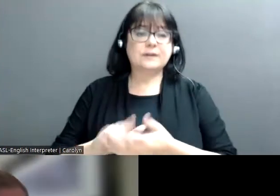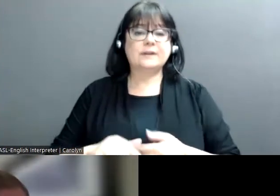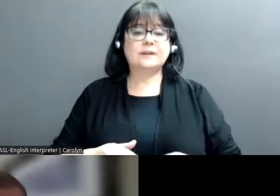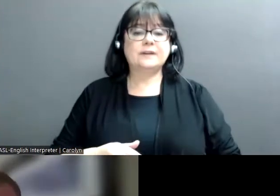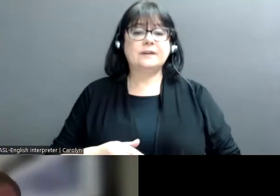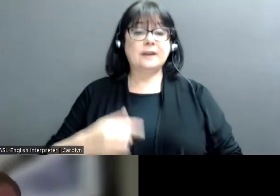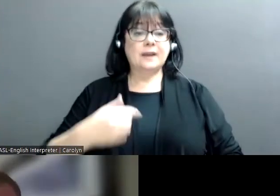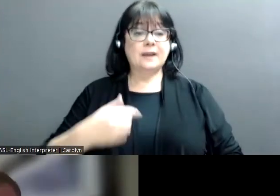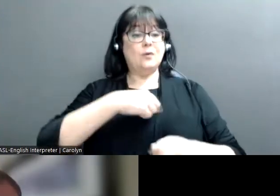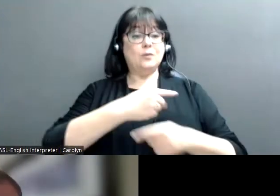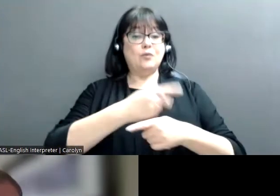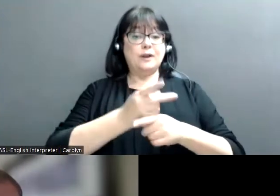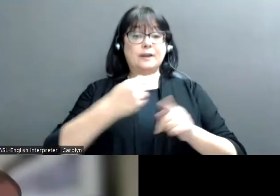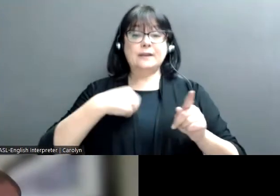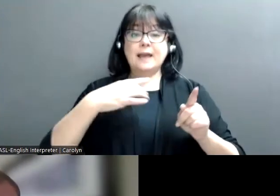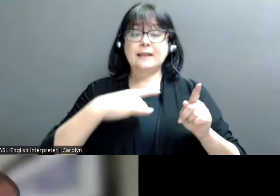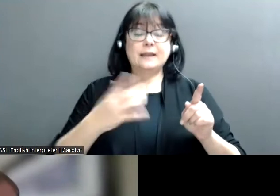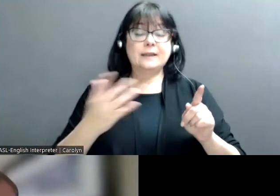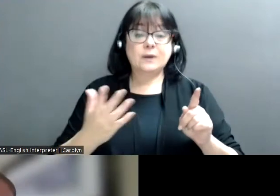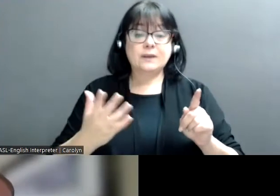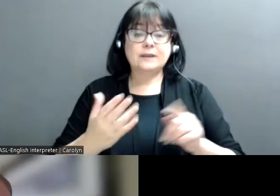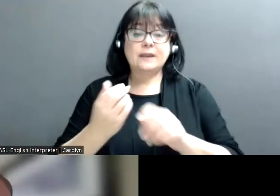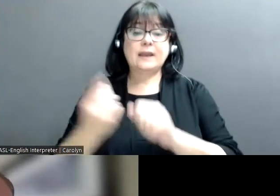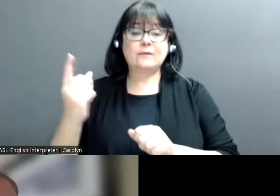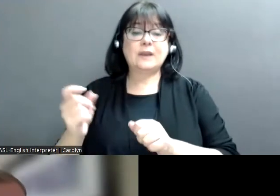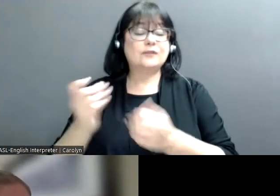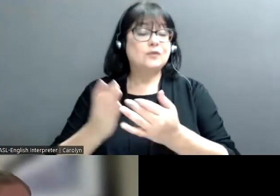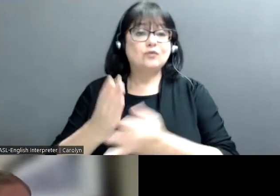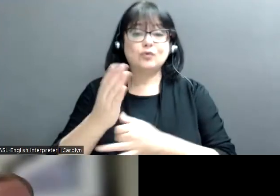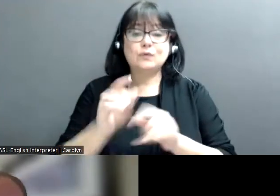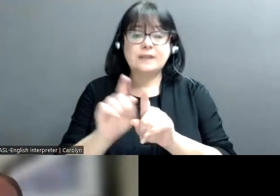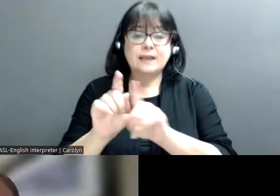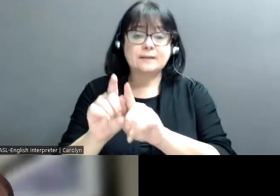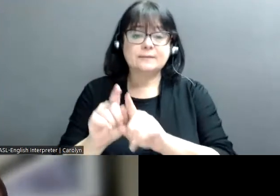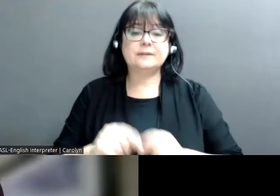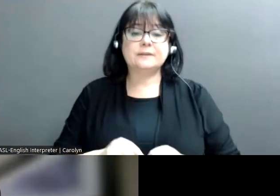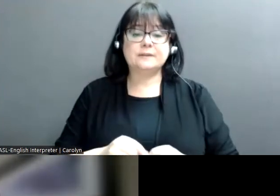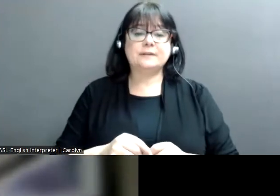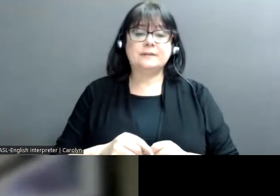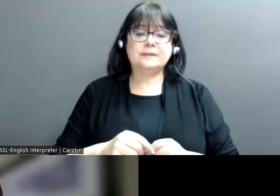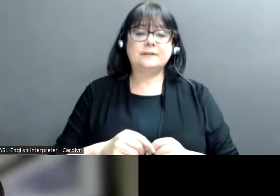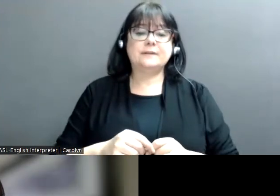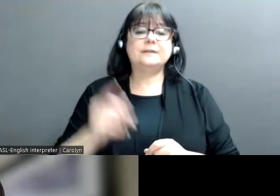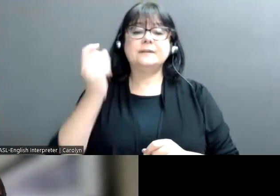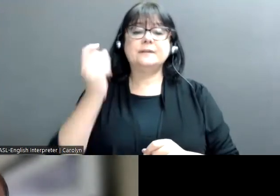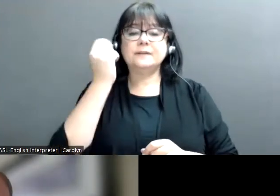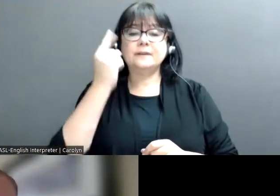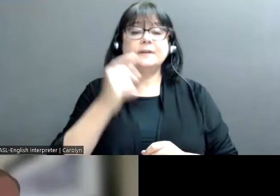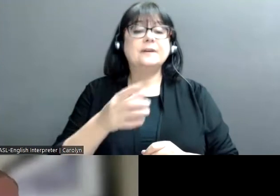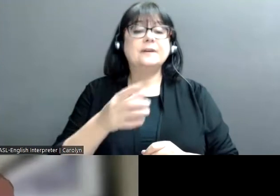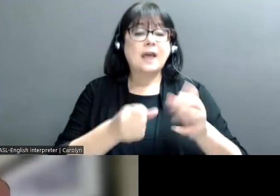is that everyone goes through the same, so the hiring process does change when you use someone you're trying